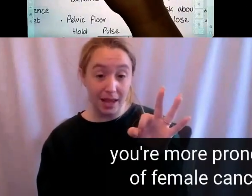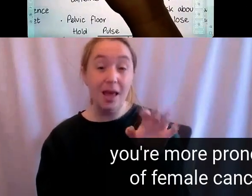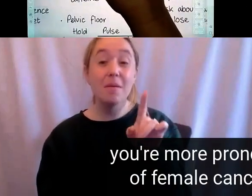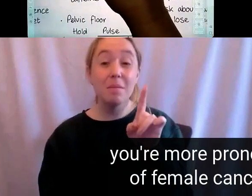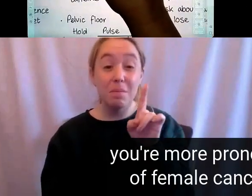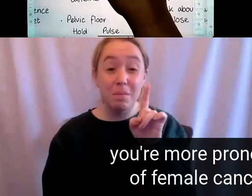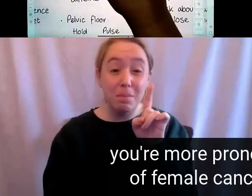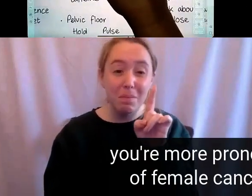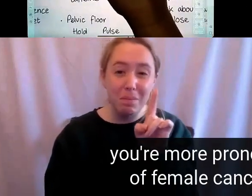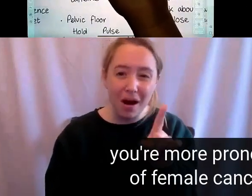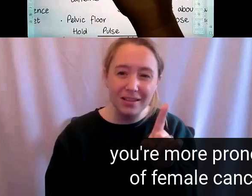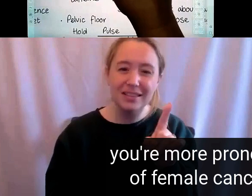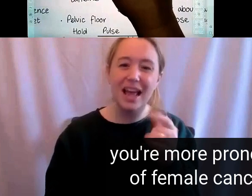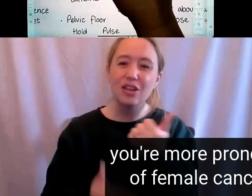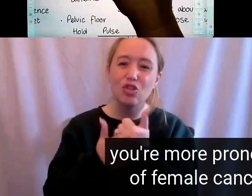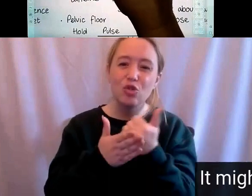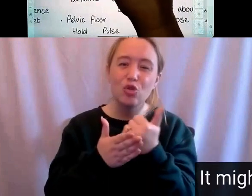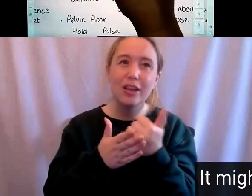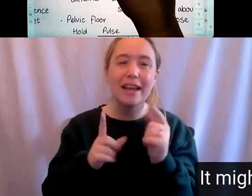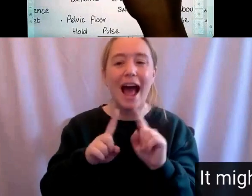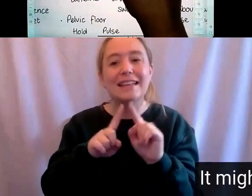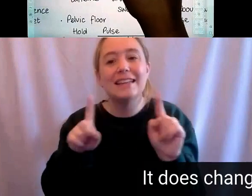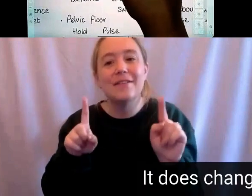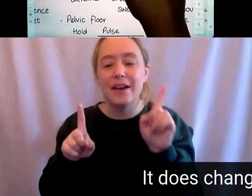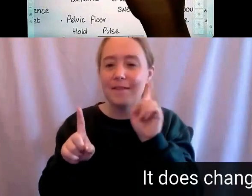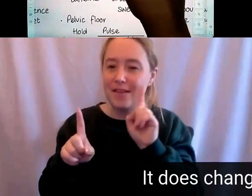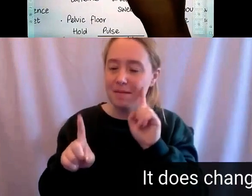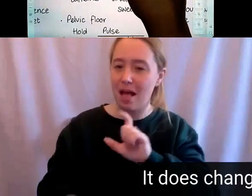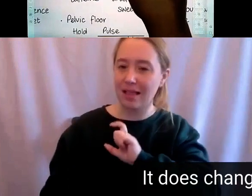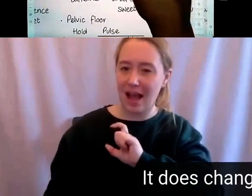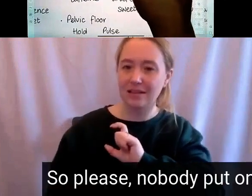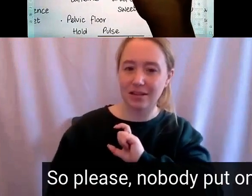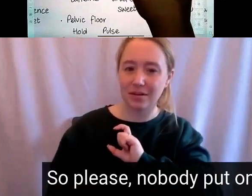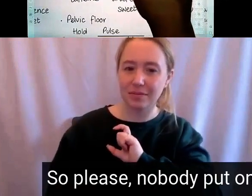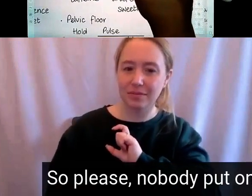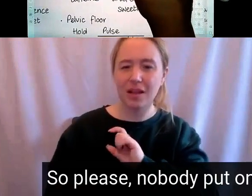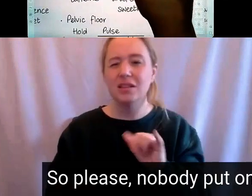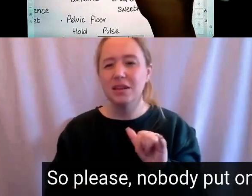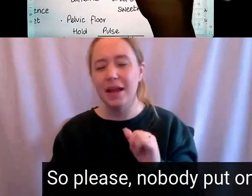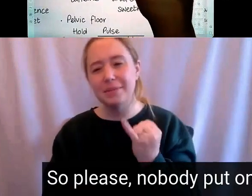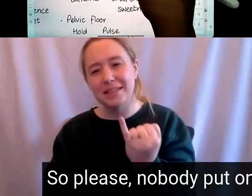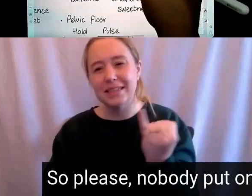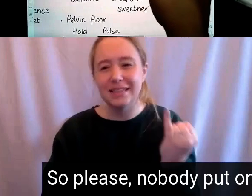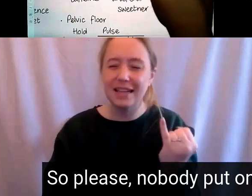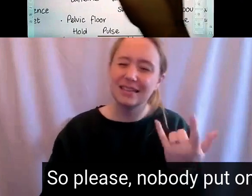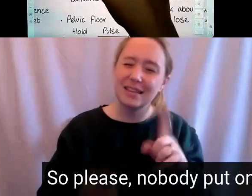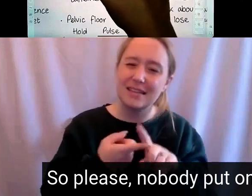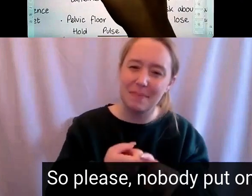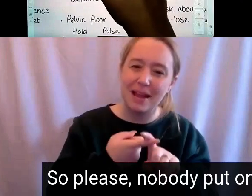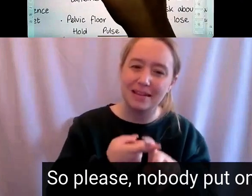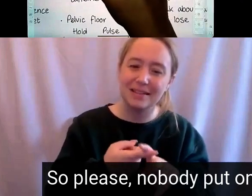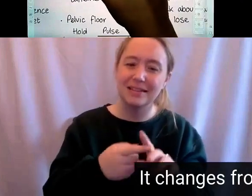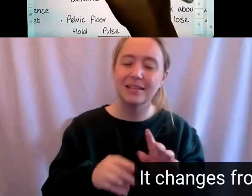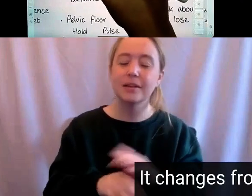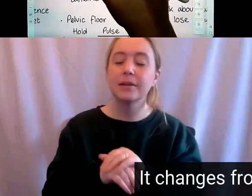to a different kind of female cancer after that age. It might be 66. It does change occasionally. So please, nobody put on a forum that I was